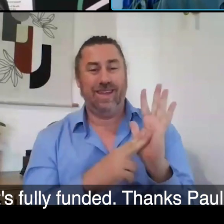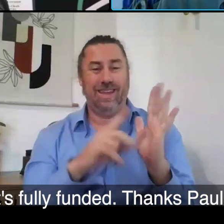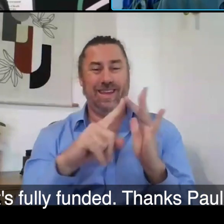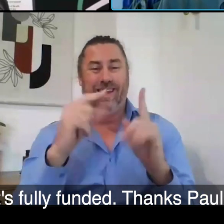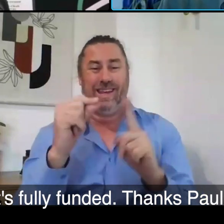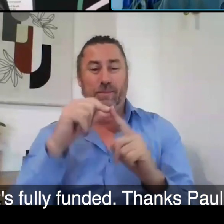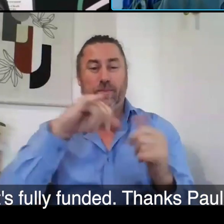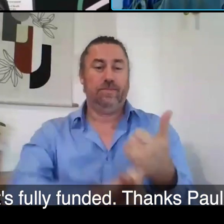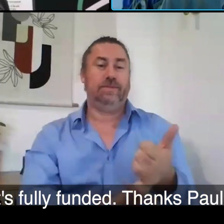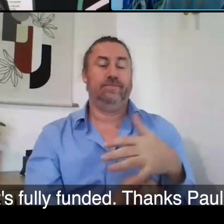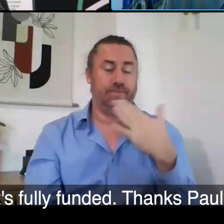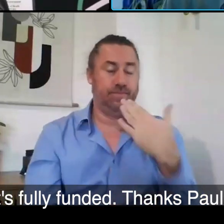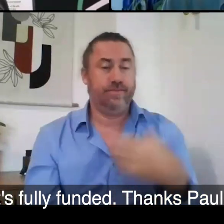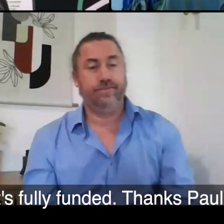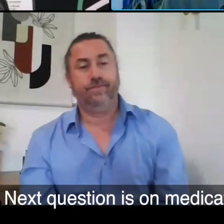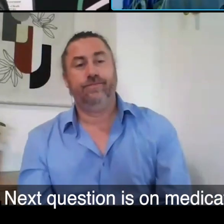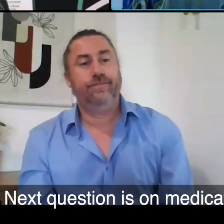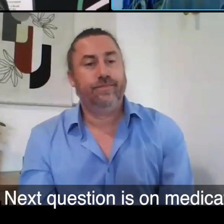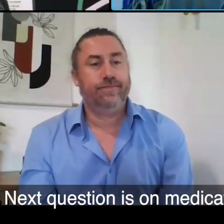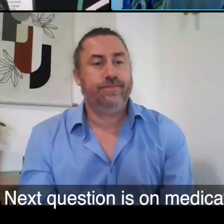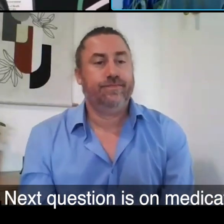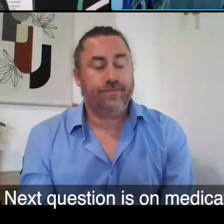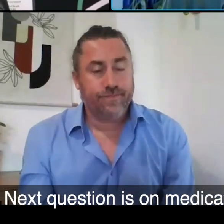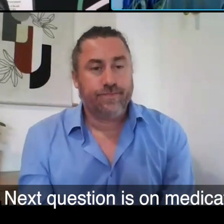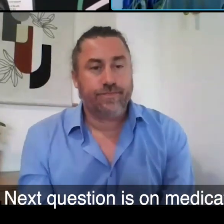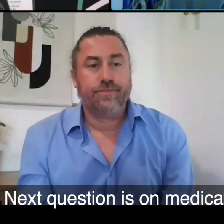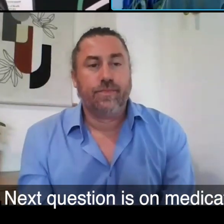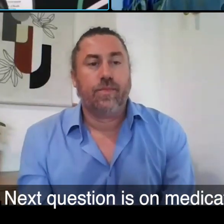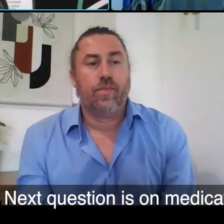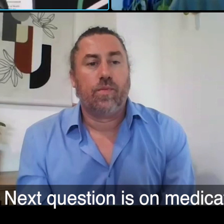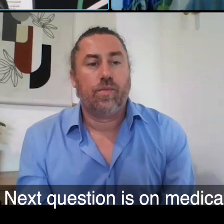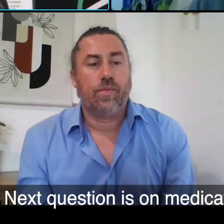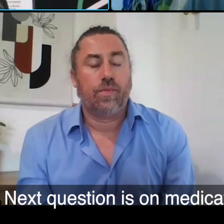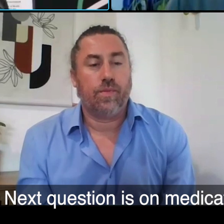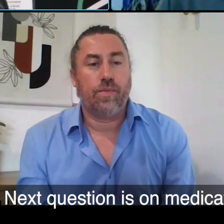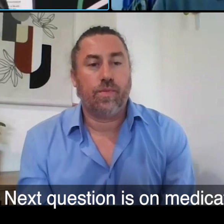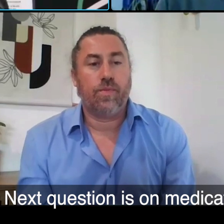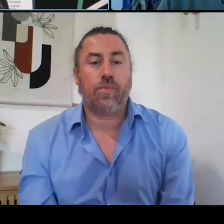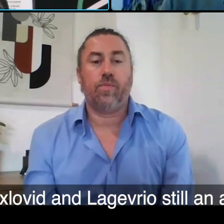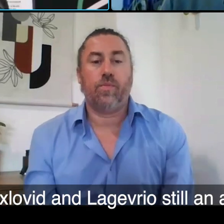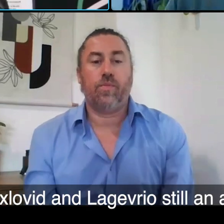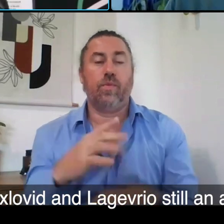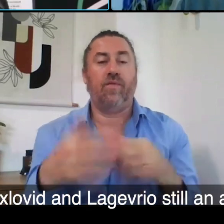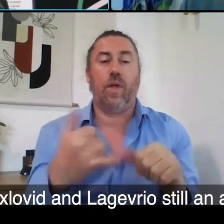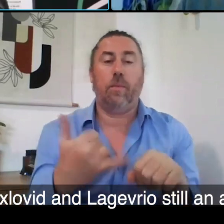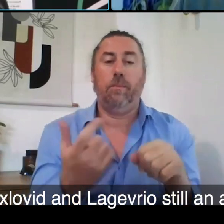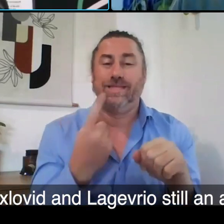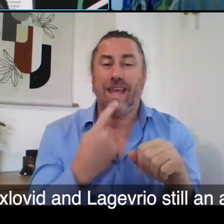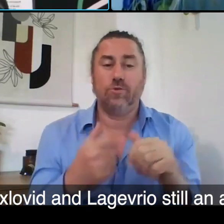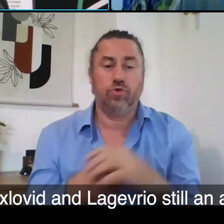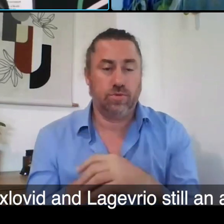fully funded. Thanks, Paul. Thanks, Nigel. Next question's on medications, actually. So is Paxlovid